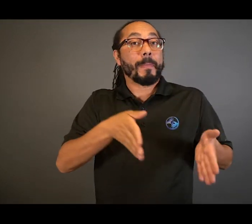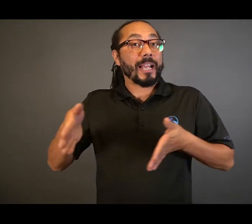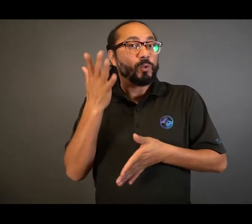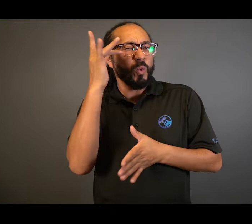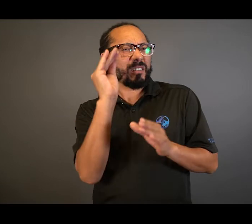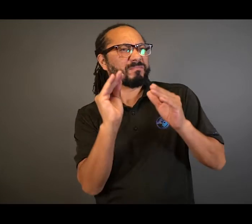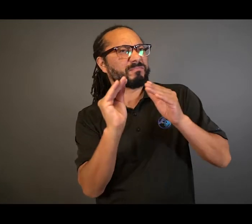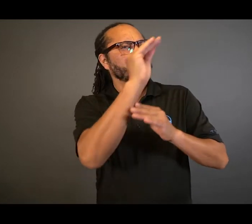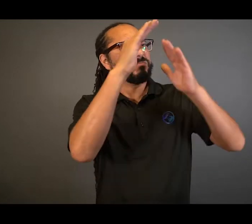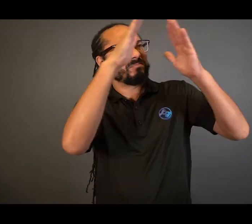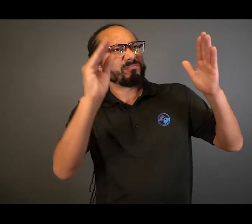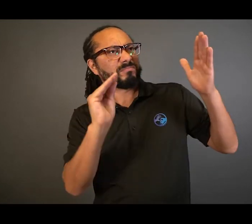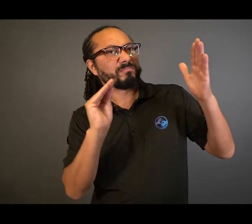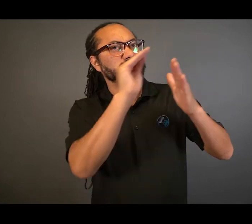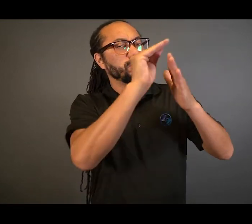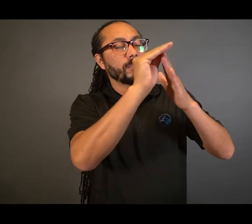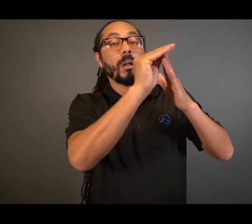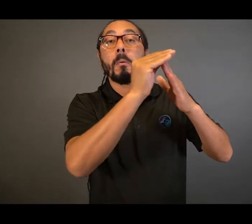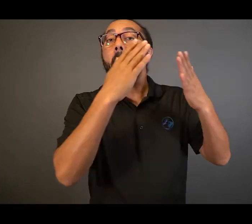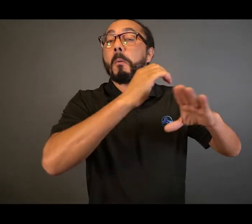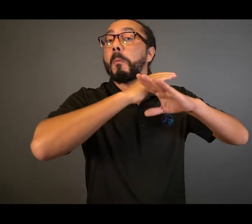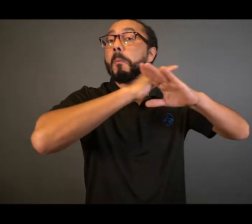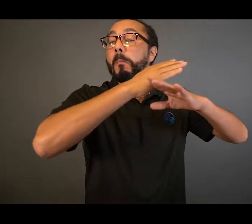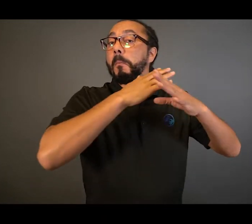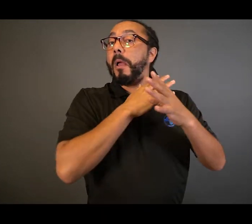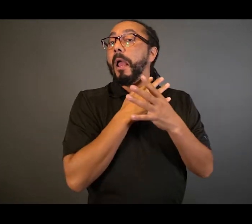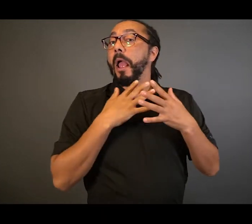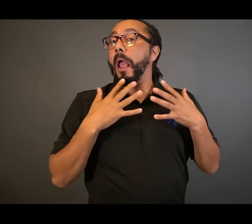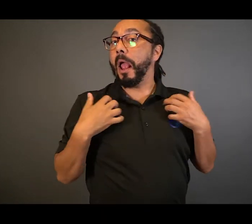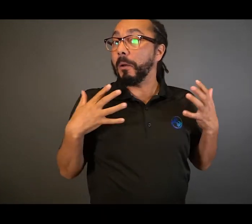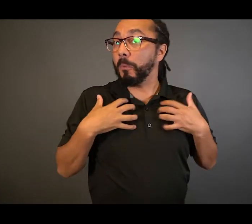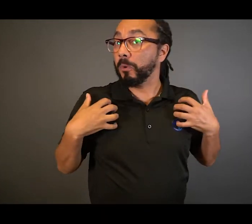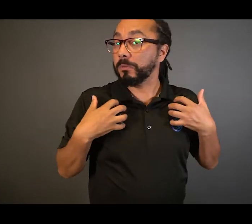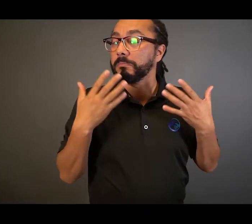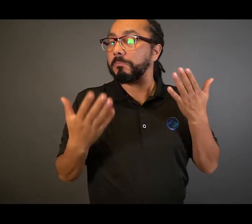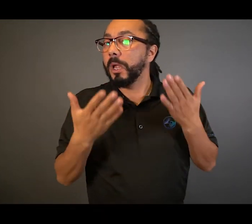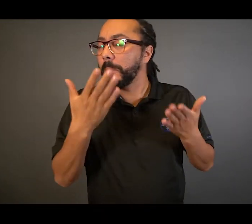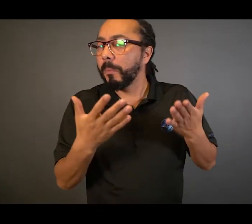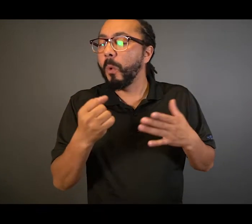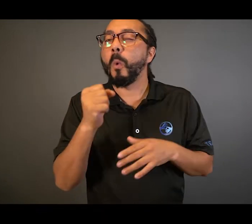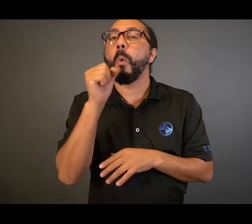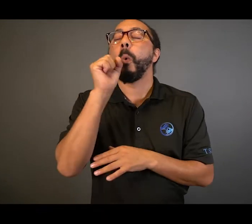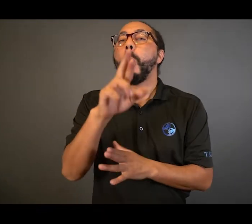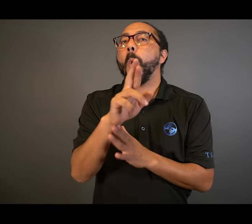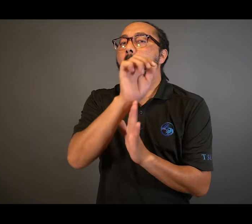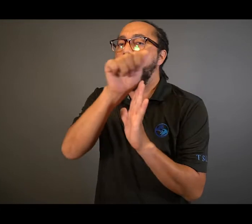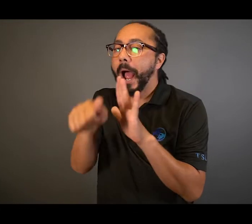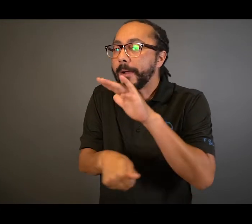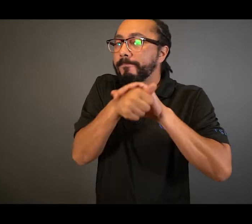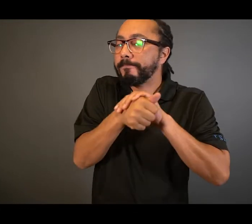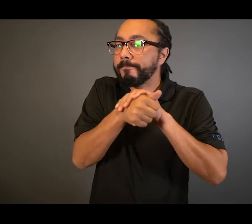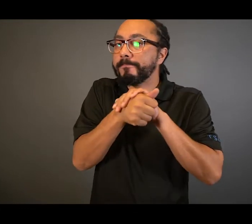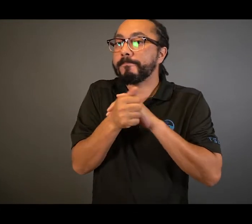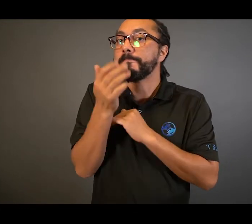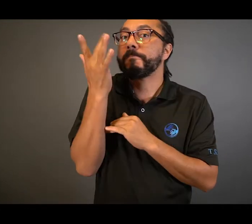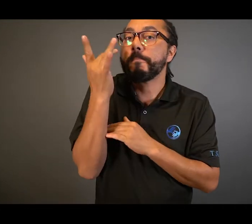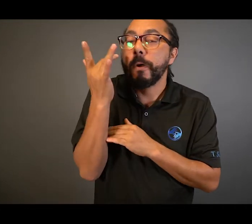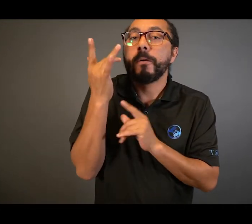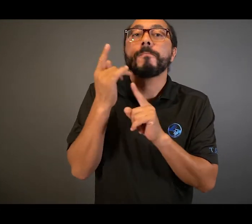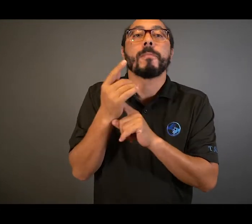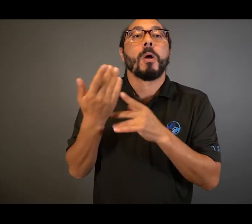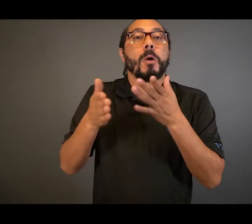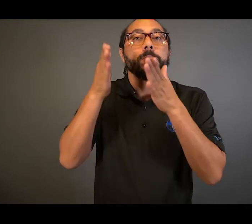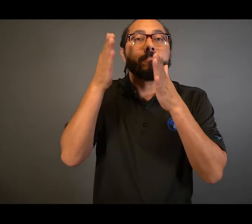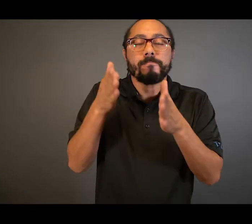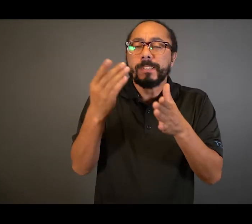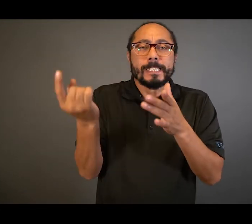put in that space. Maybe to keep wildlife out, or perhaps they were deliberately concealed as